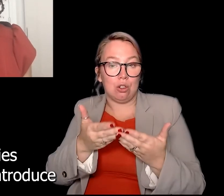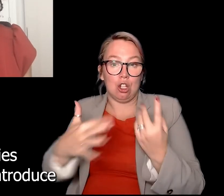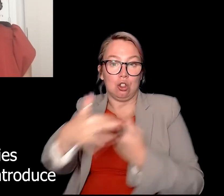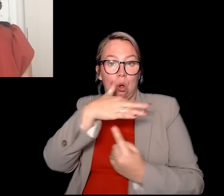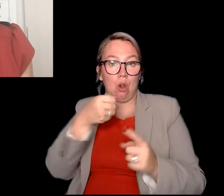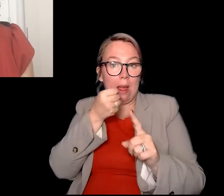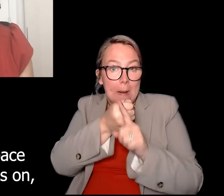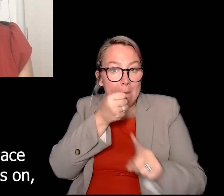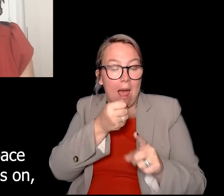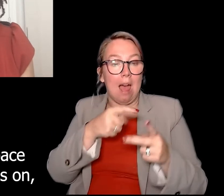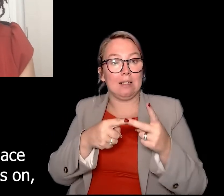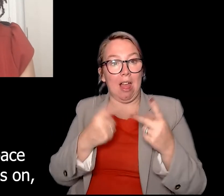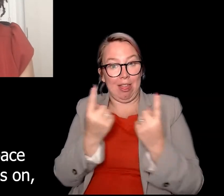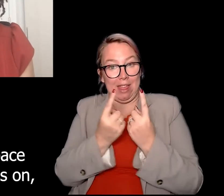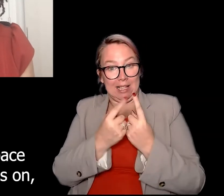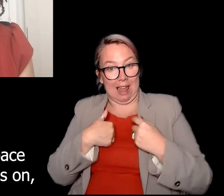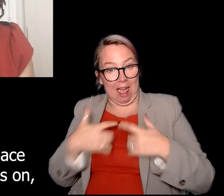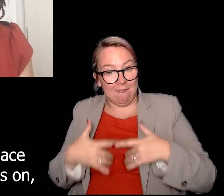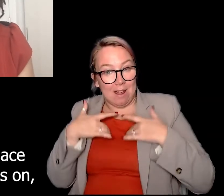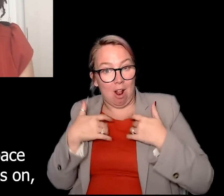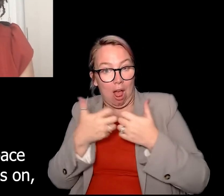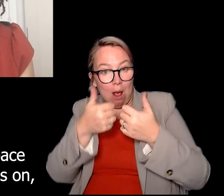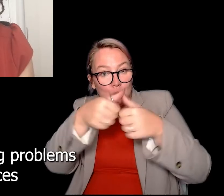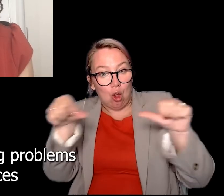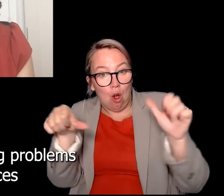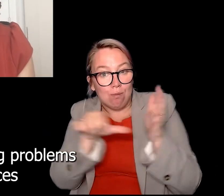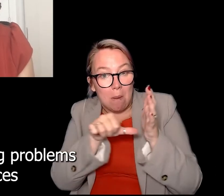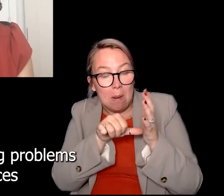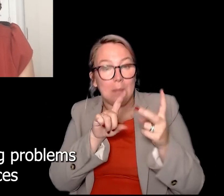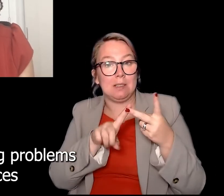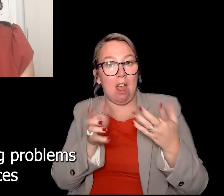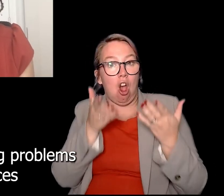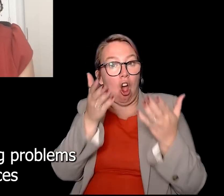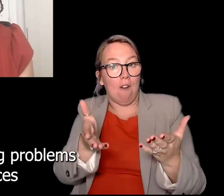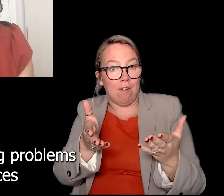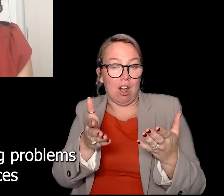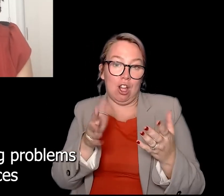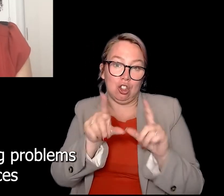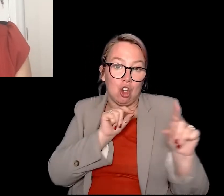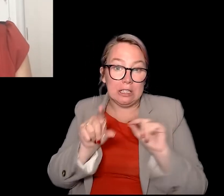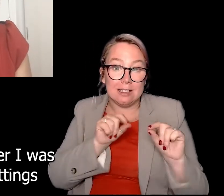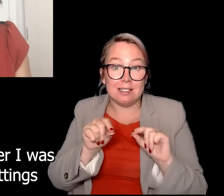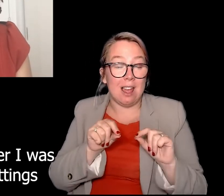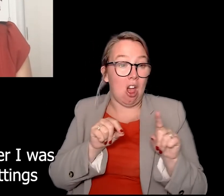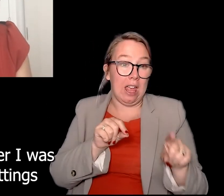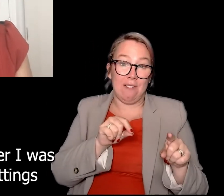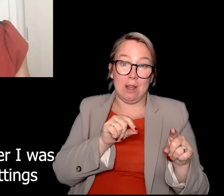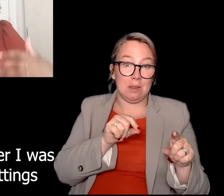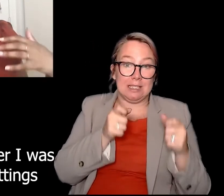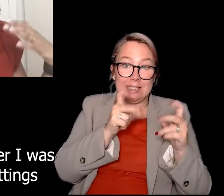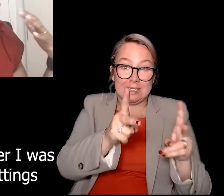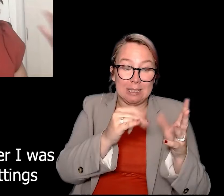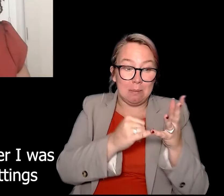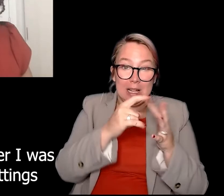to introduce social impact into the space and the things that I focused on, the way I thought about solving problems and giving people choices. And that comes from whether I